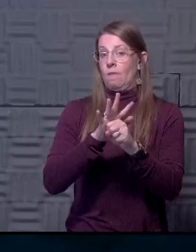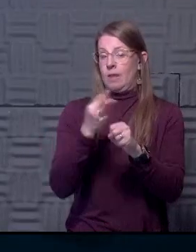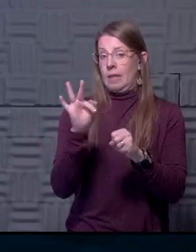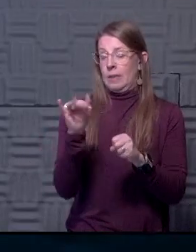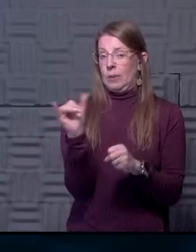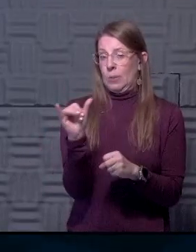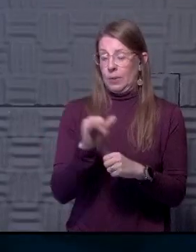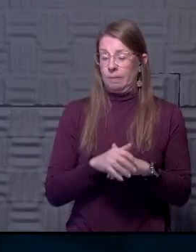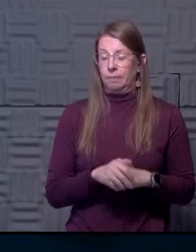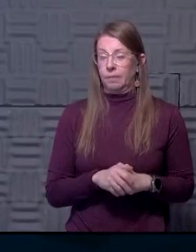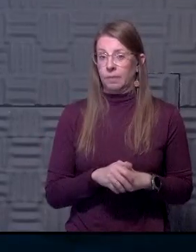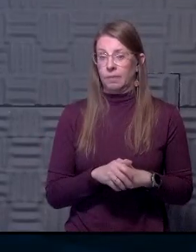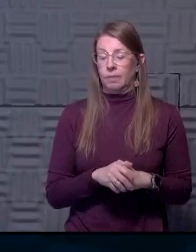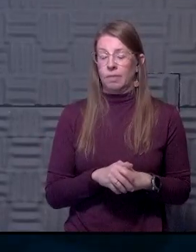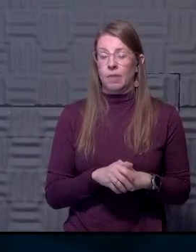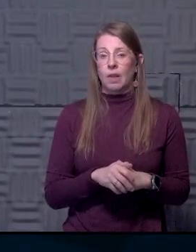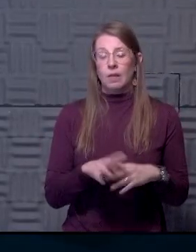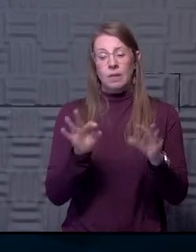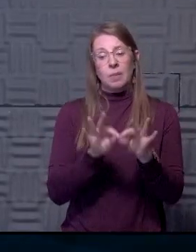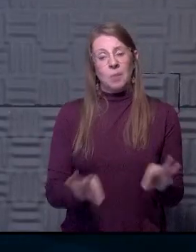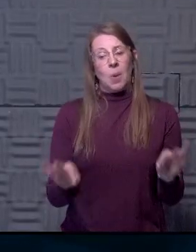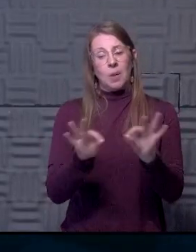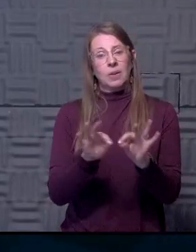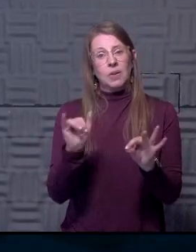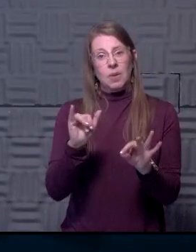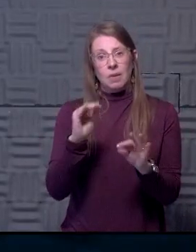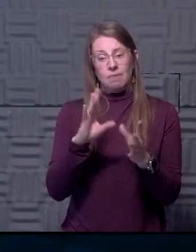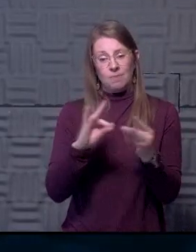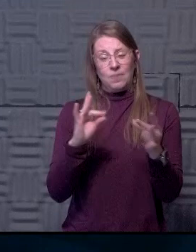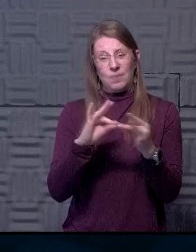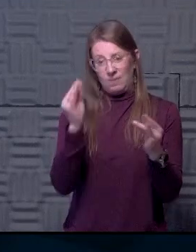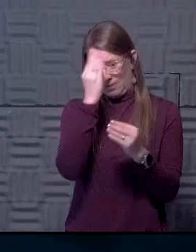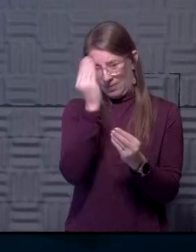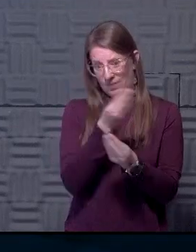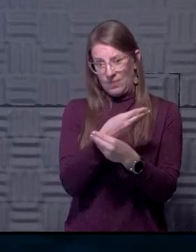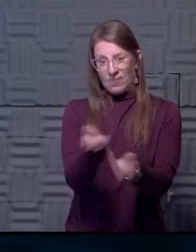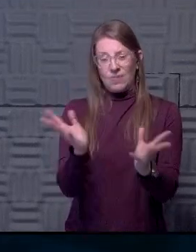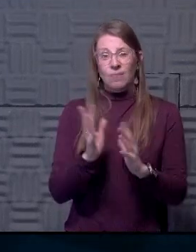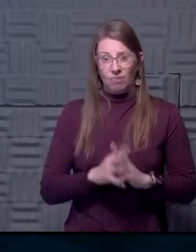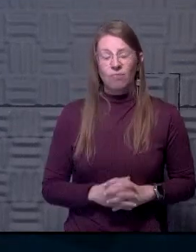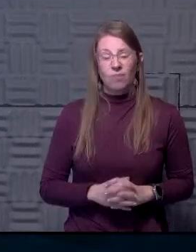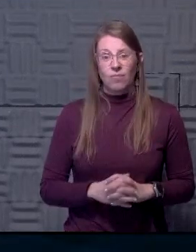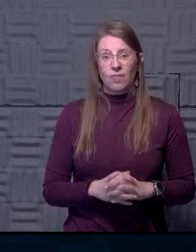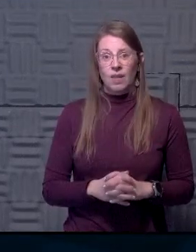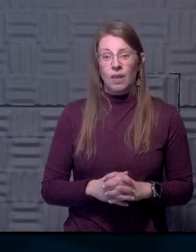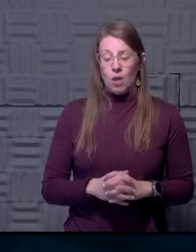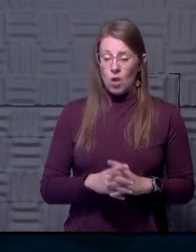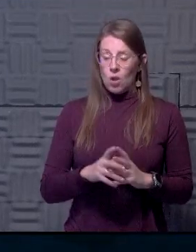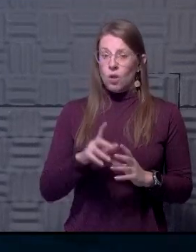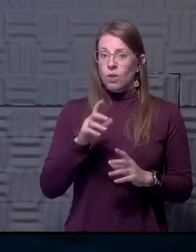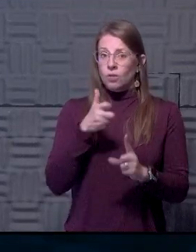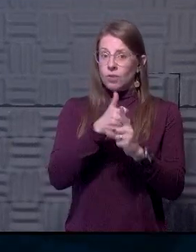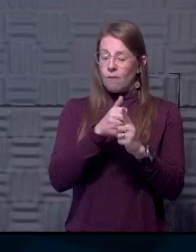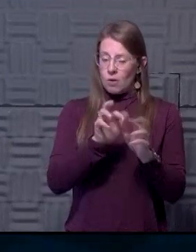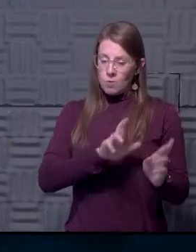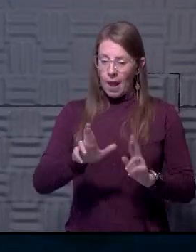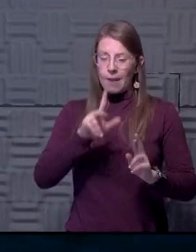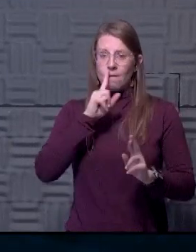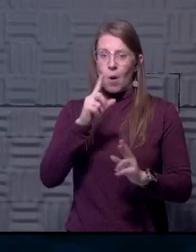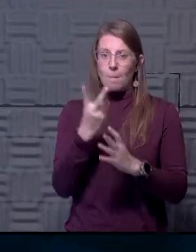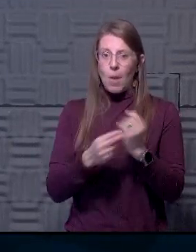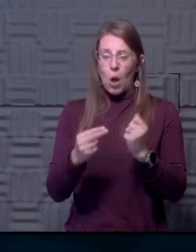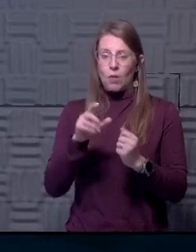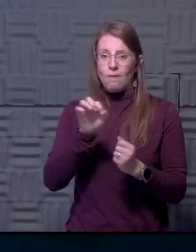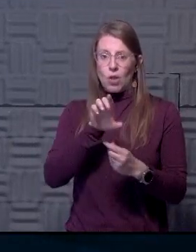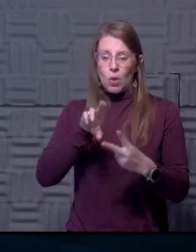So again, this is something that is important that we get that message out there. Get ready to get both vaccines if you haven't gotten your